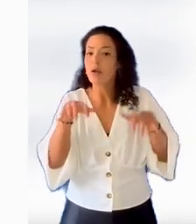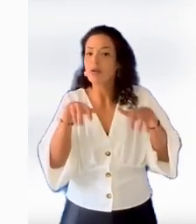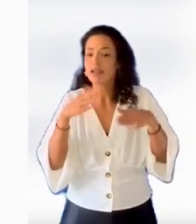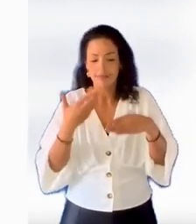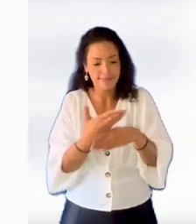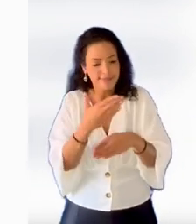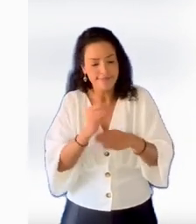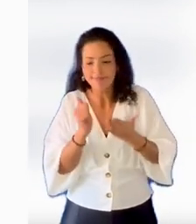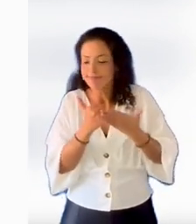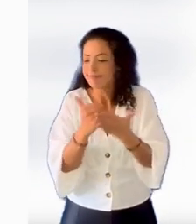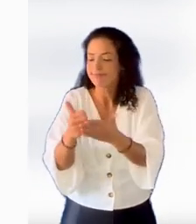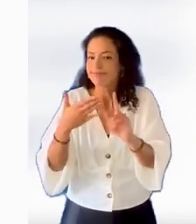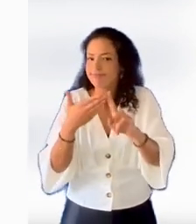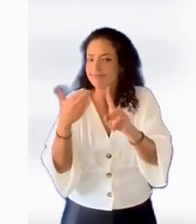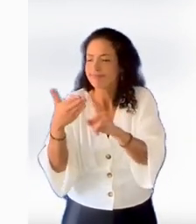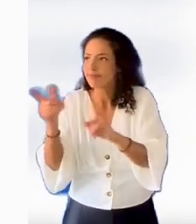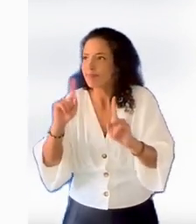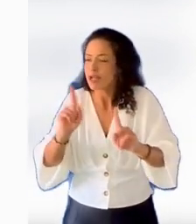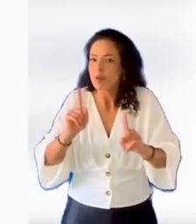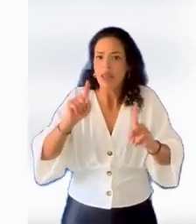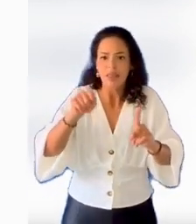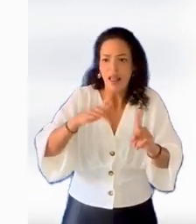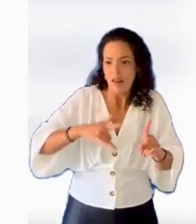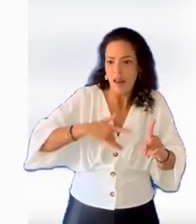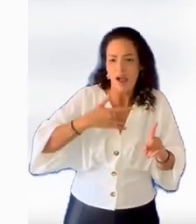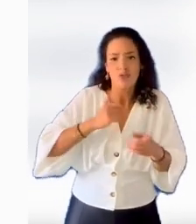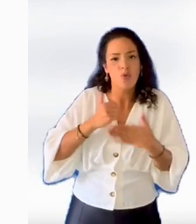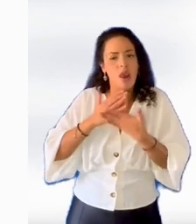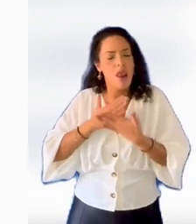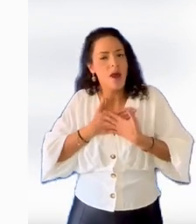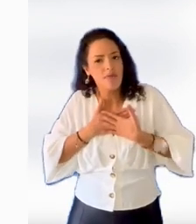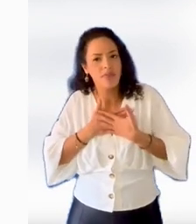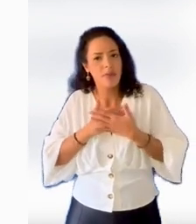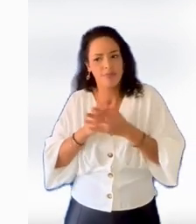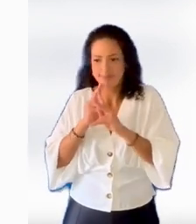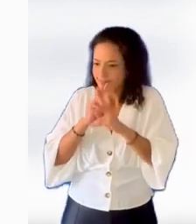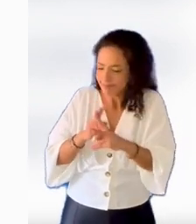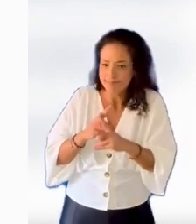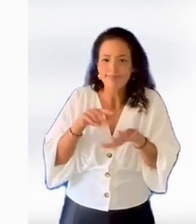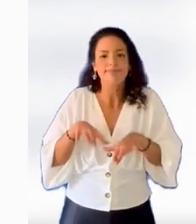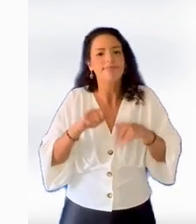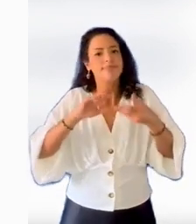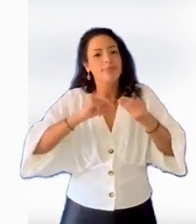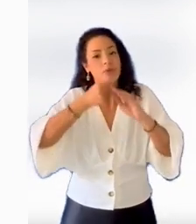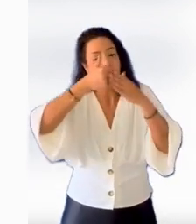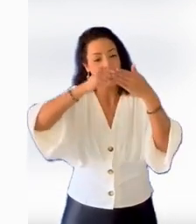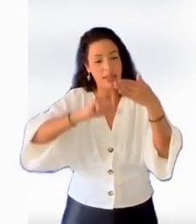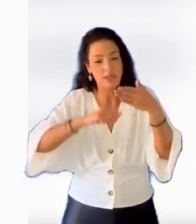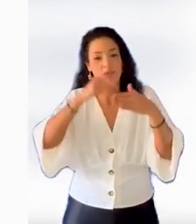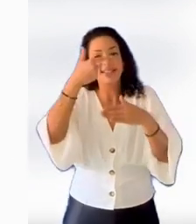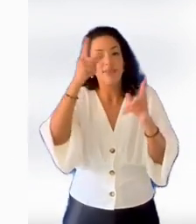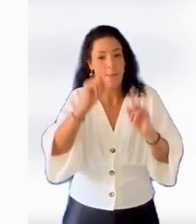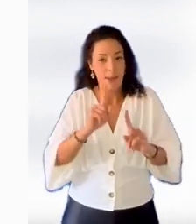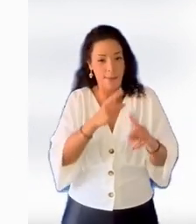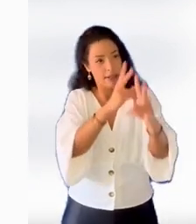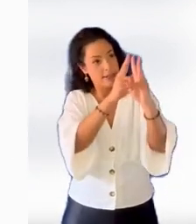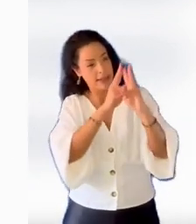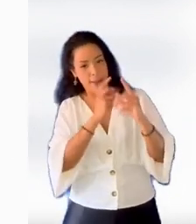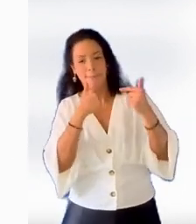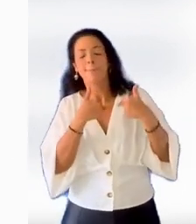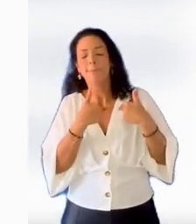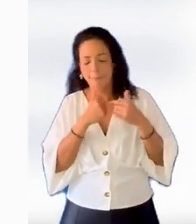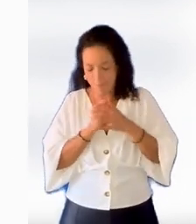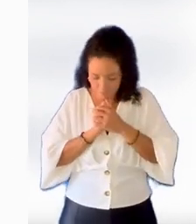to help them to identify those people in their lives who love and care about them. They start by making a list of 7 different people who care about